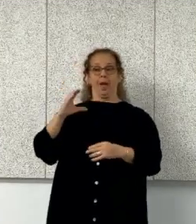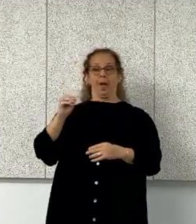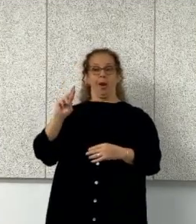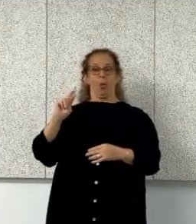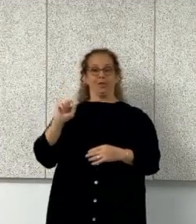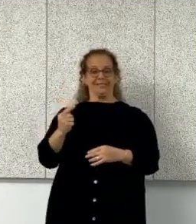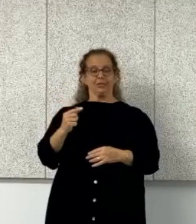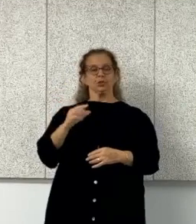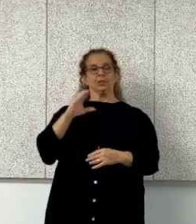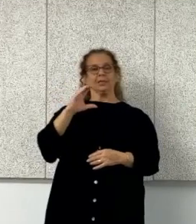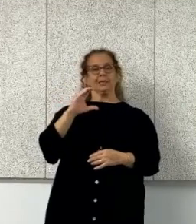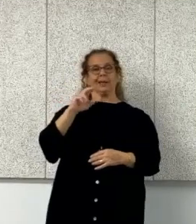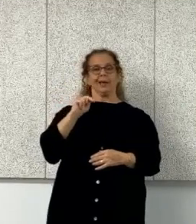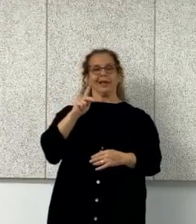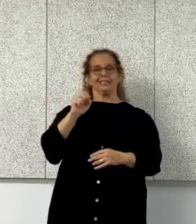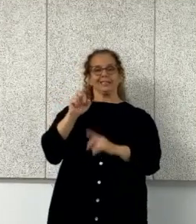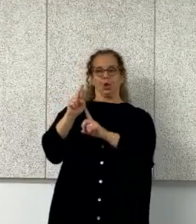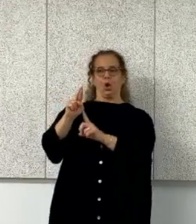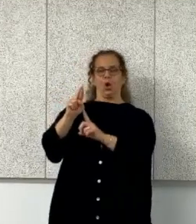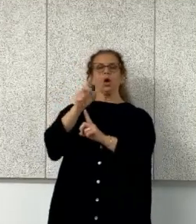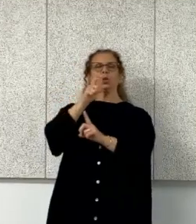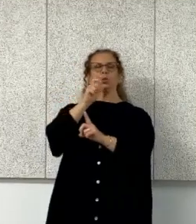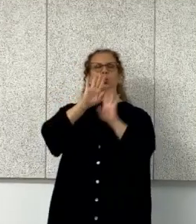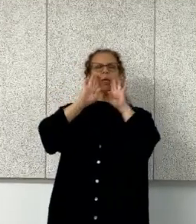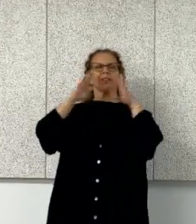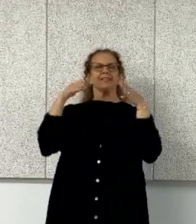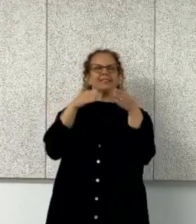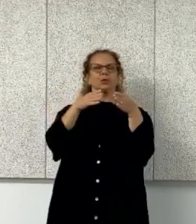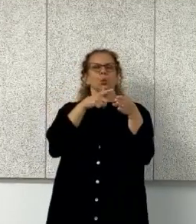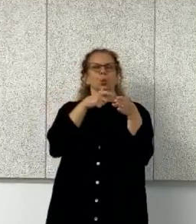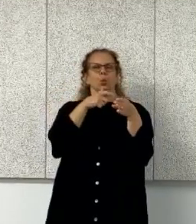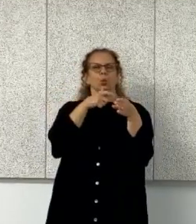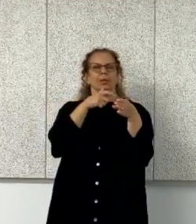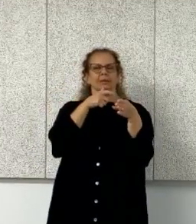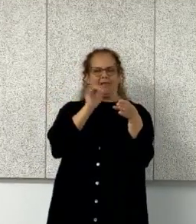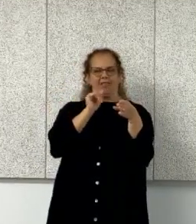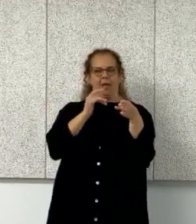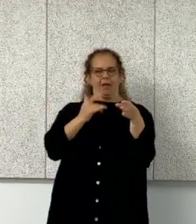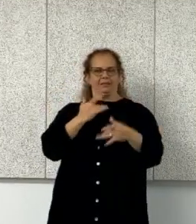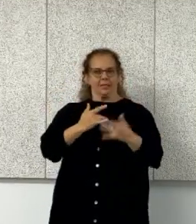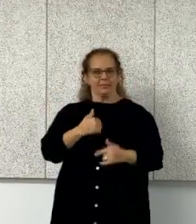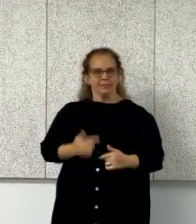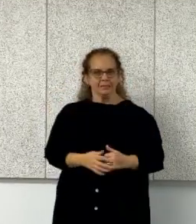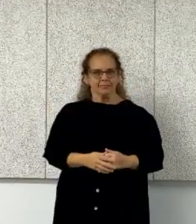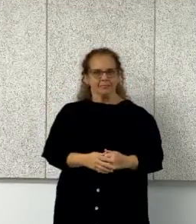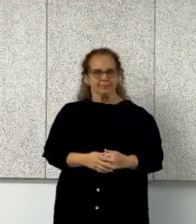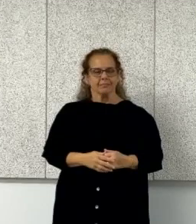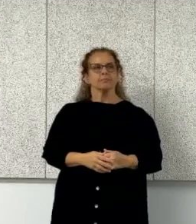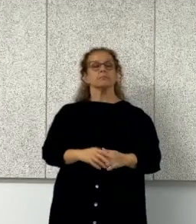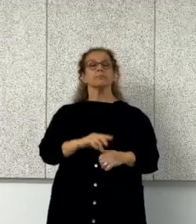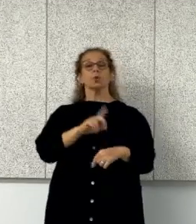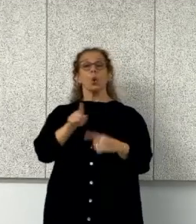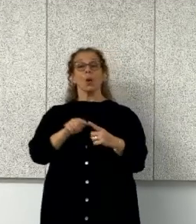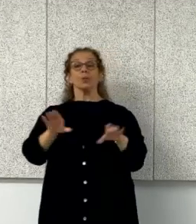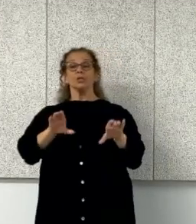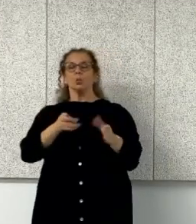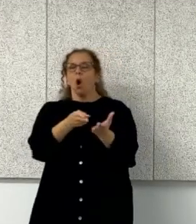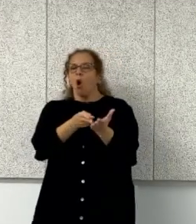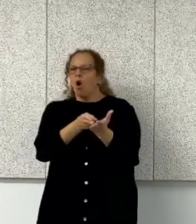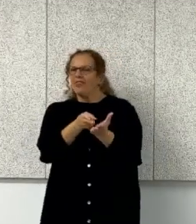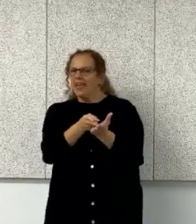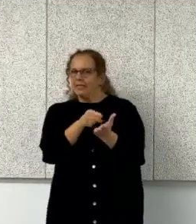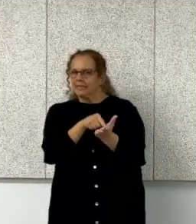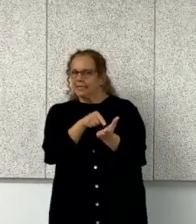I think that that ultimately changes how and why we gather in a really exciting way. And once we do that authentically, people will come.